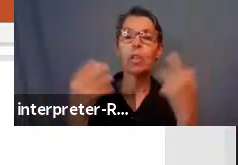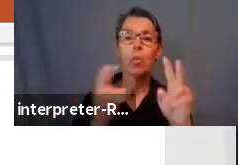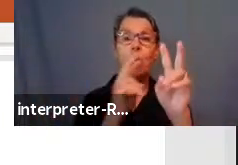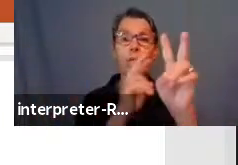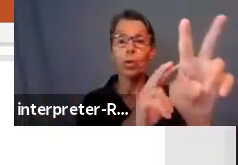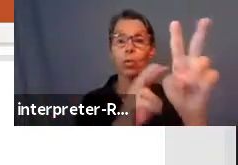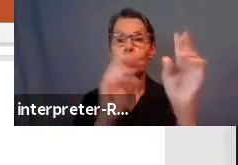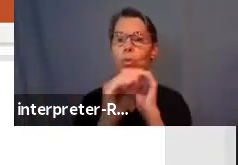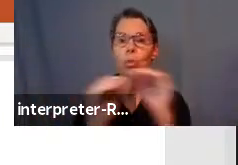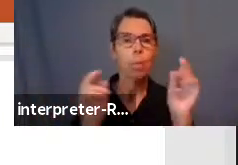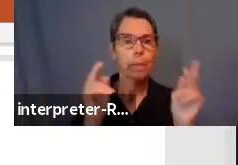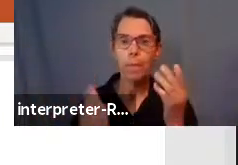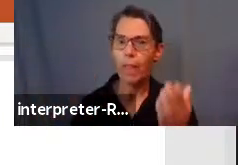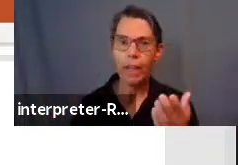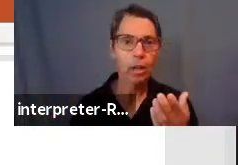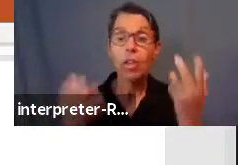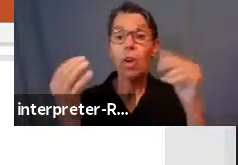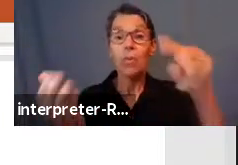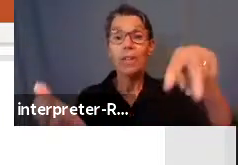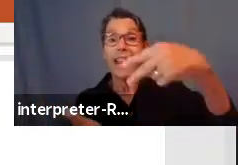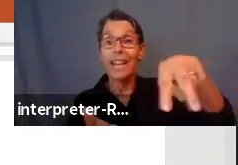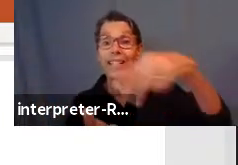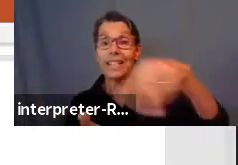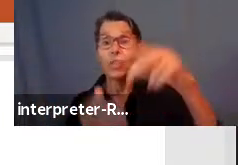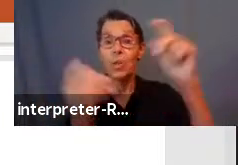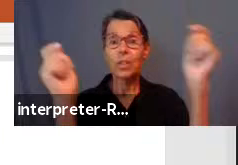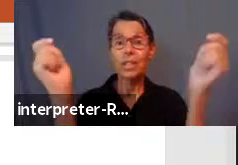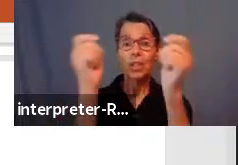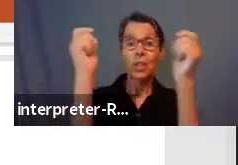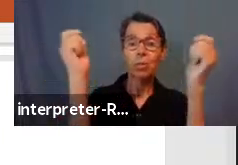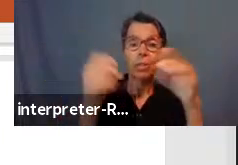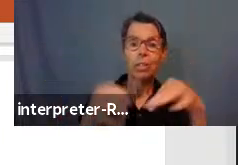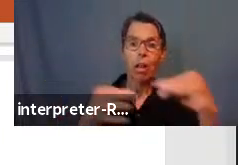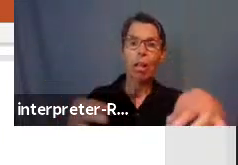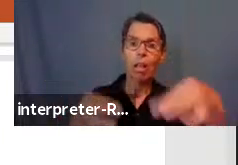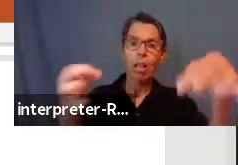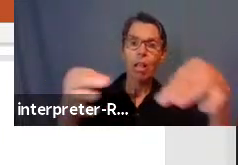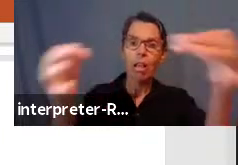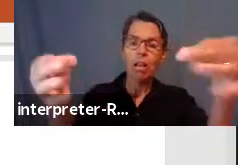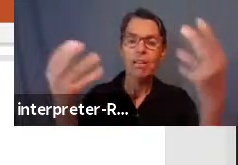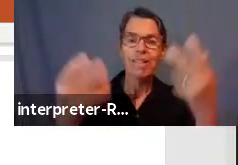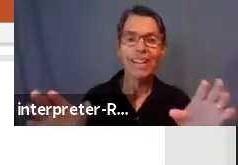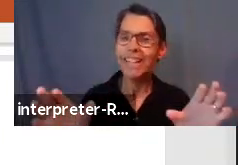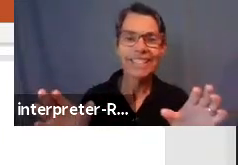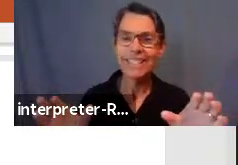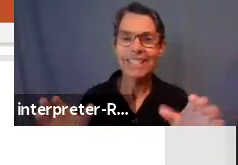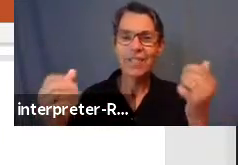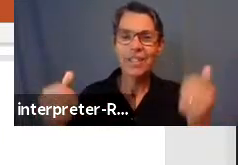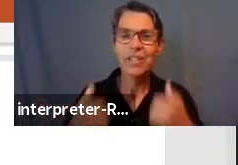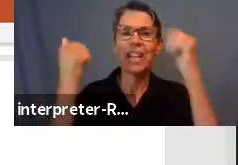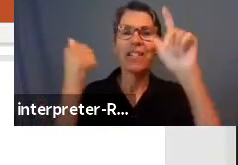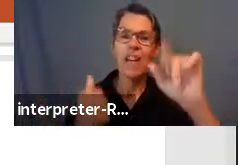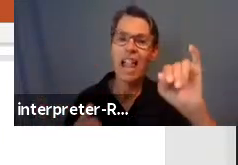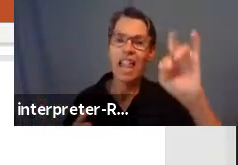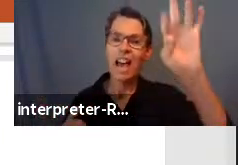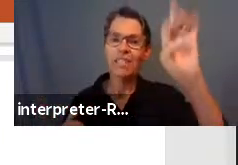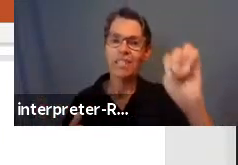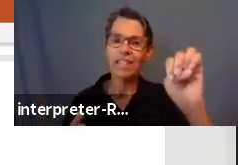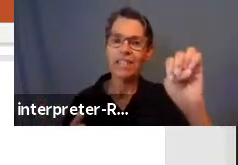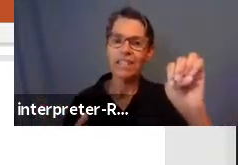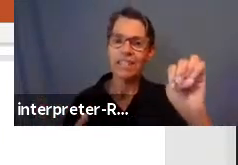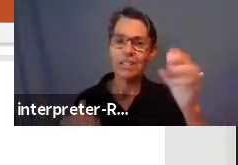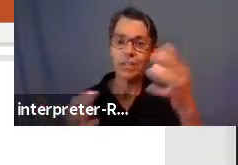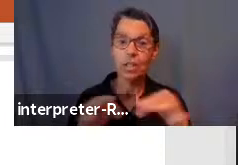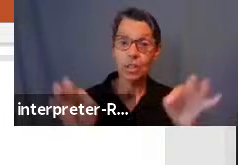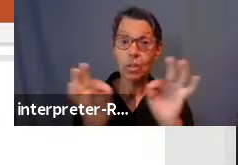nobody there. They don't want to have dances or ceremonies delayed anymore. They want to live life. And it's important for us to figure out a way,